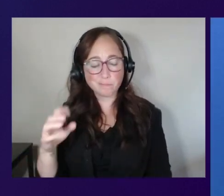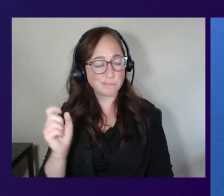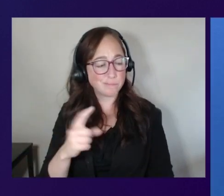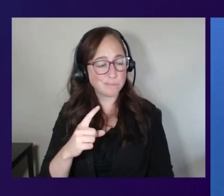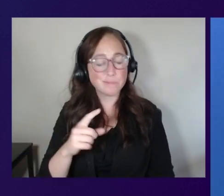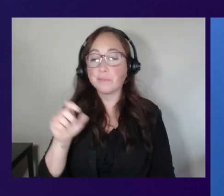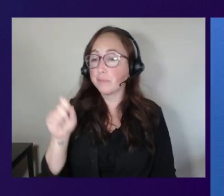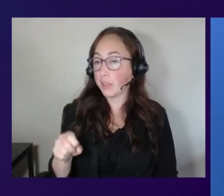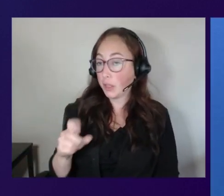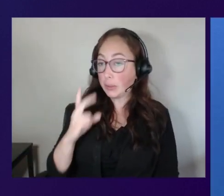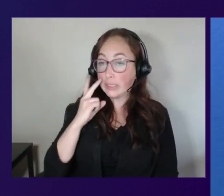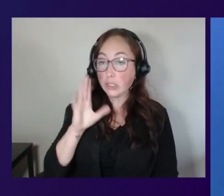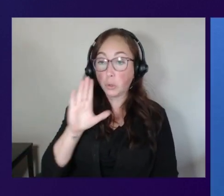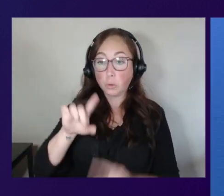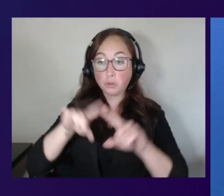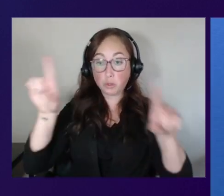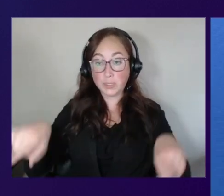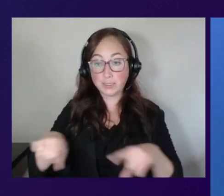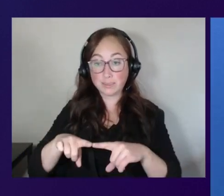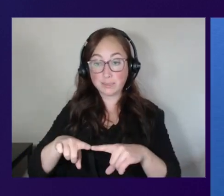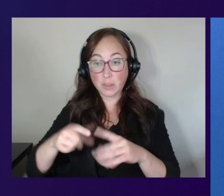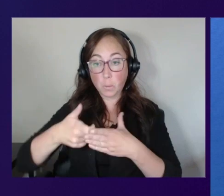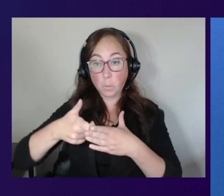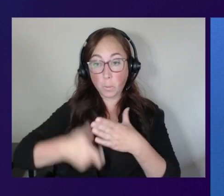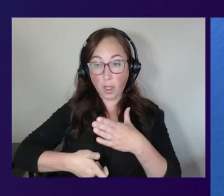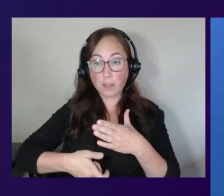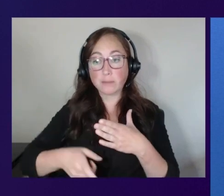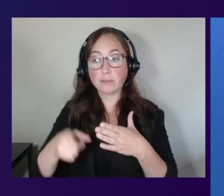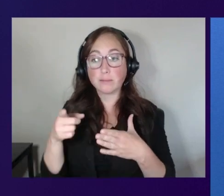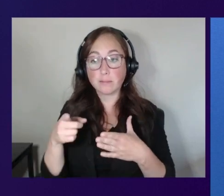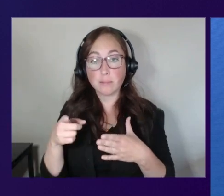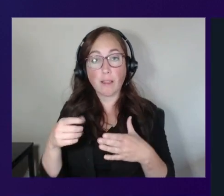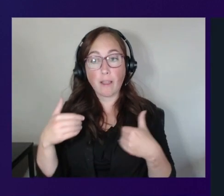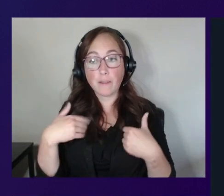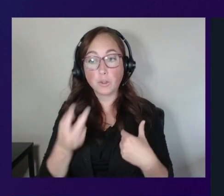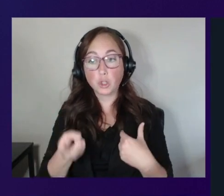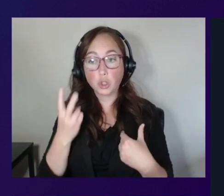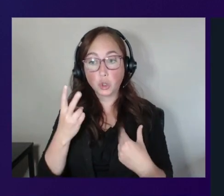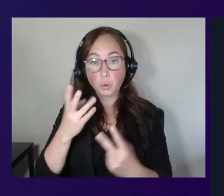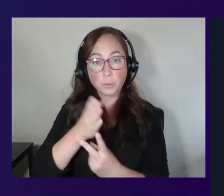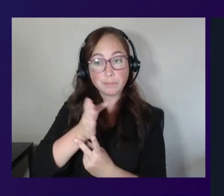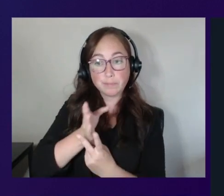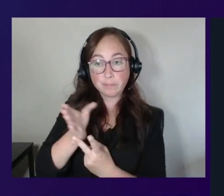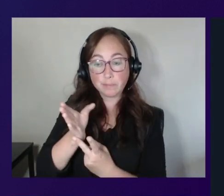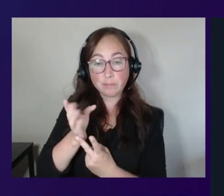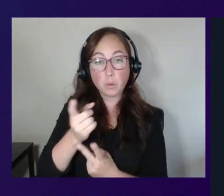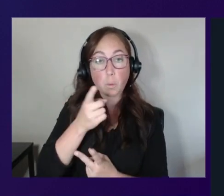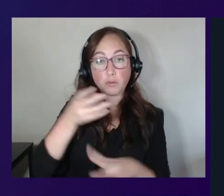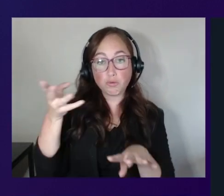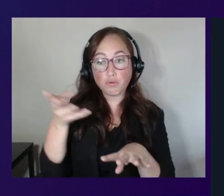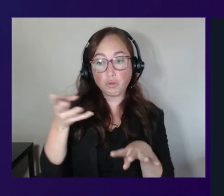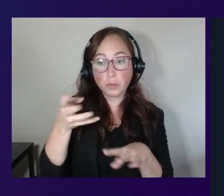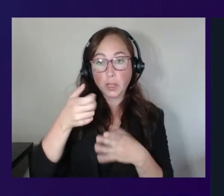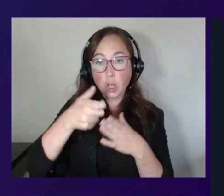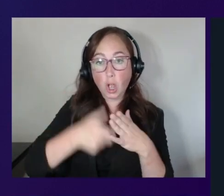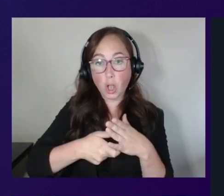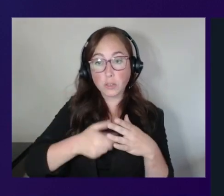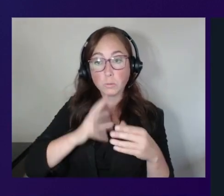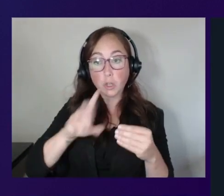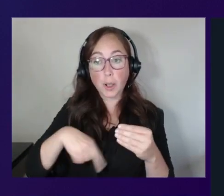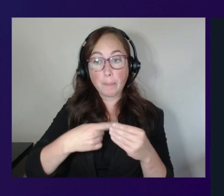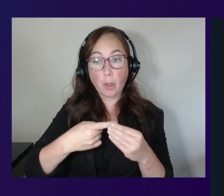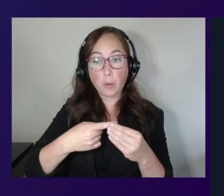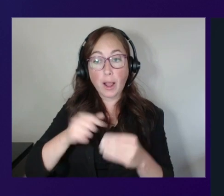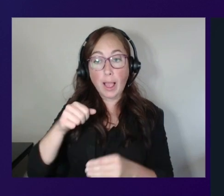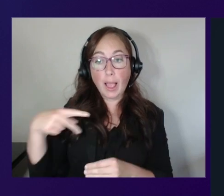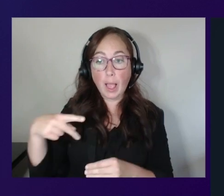can see on your screen, the pricing component pricing had two components. One is the streaming cost. We talked about the application will be streamed to your end